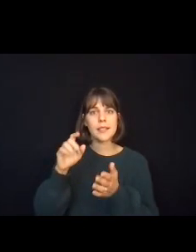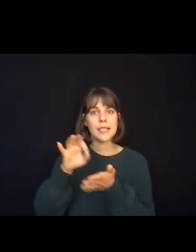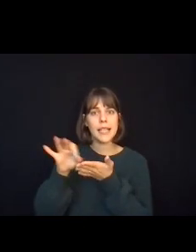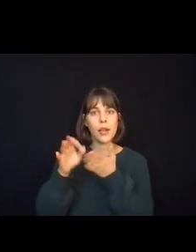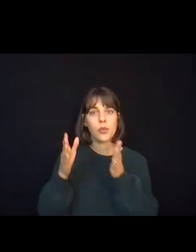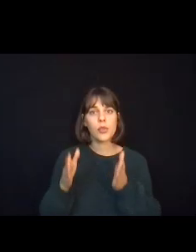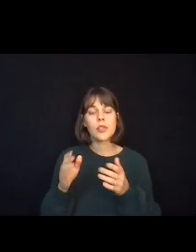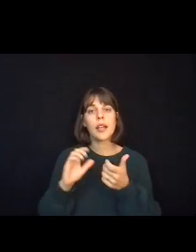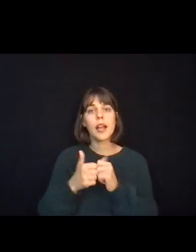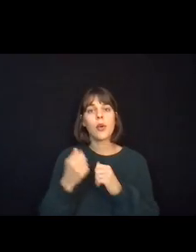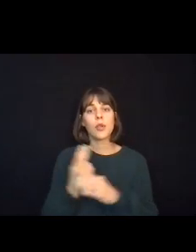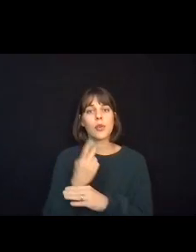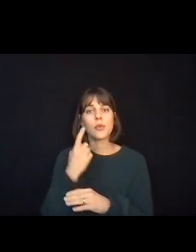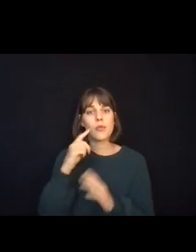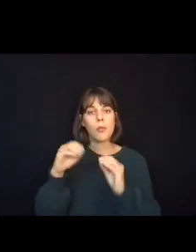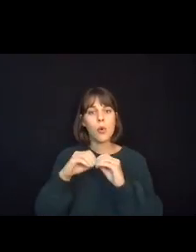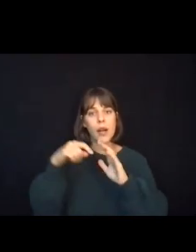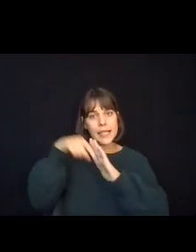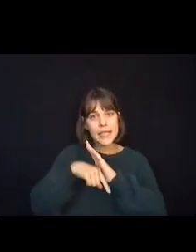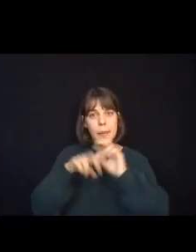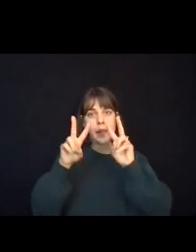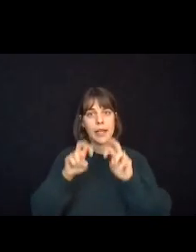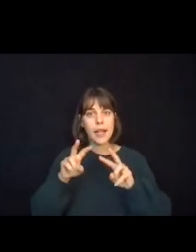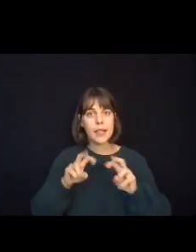in-depth analysis.